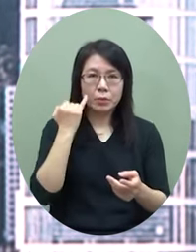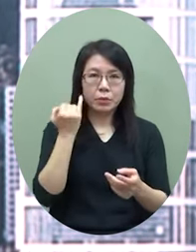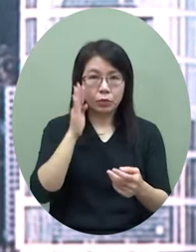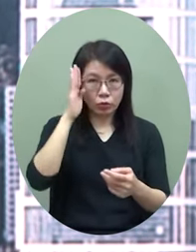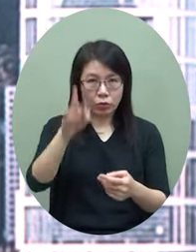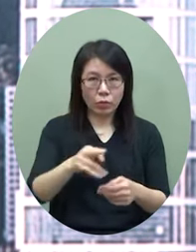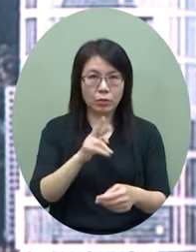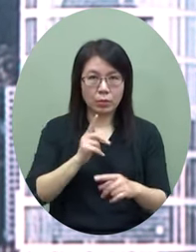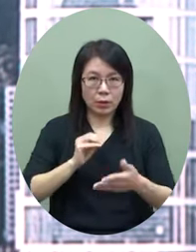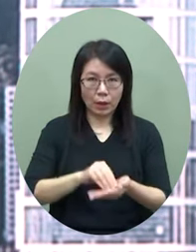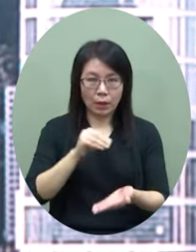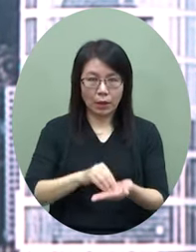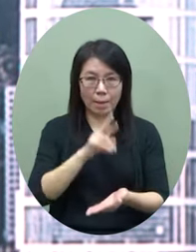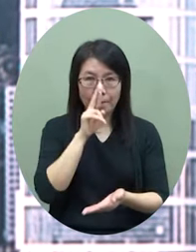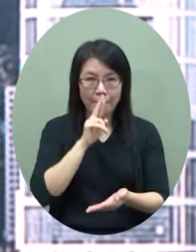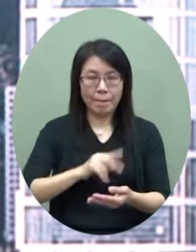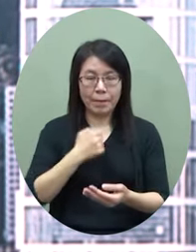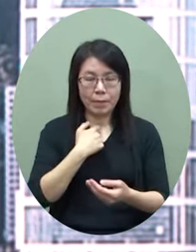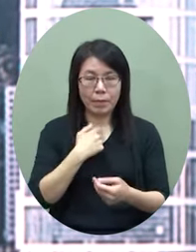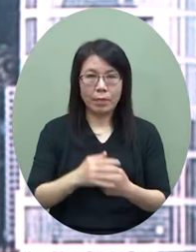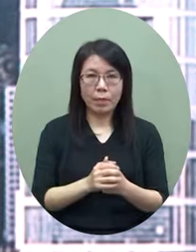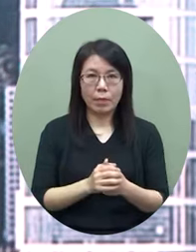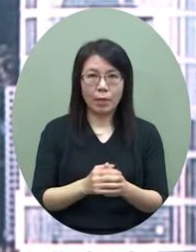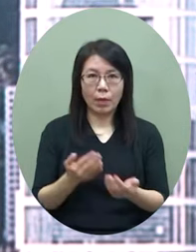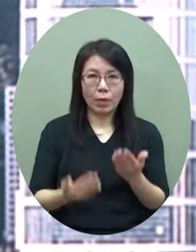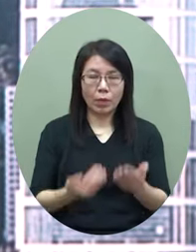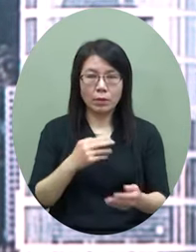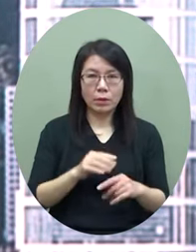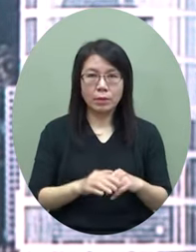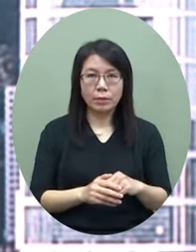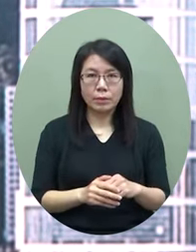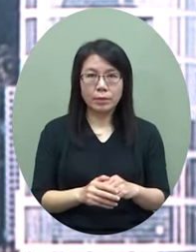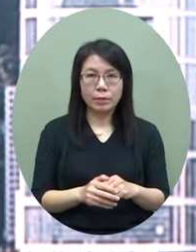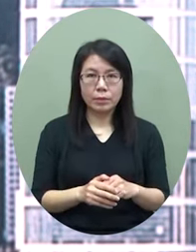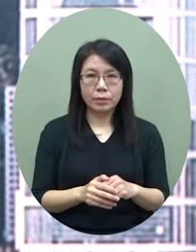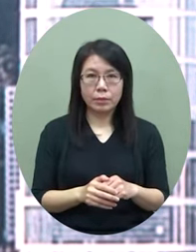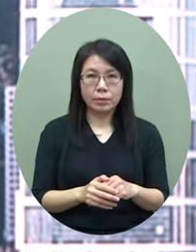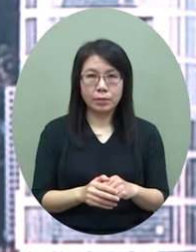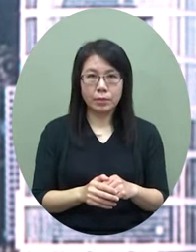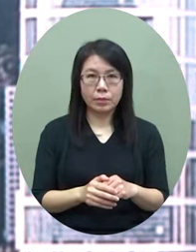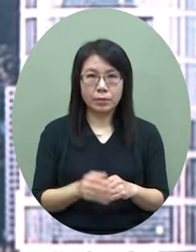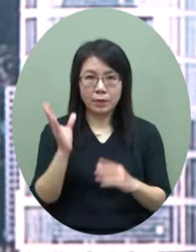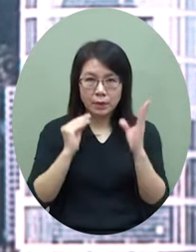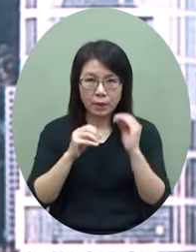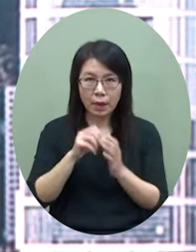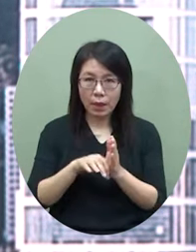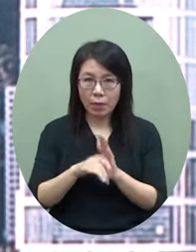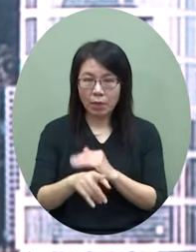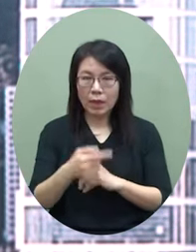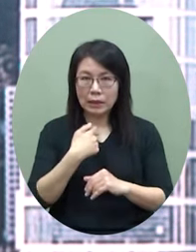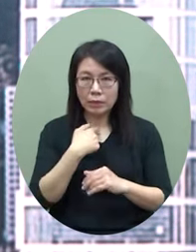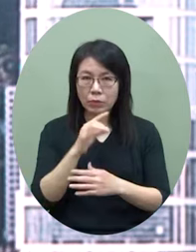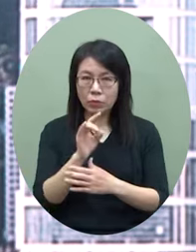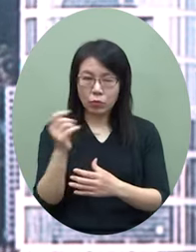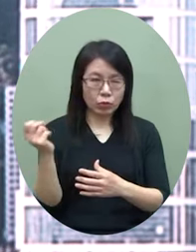if unfortunately again there was a leakagewhether we should come up earlierso as to calm people downbecause I